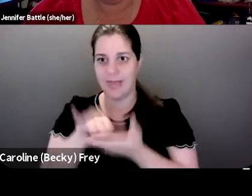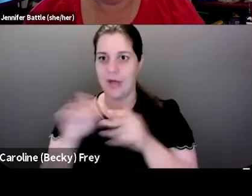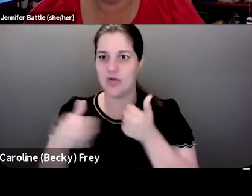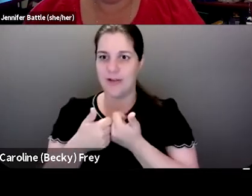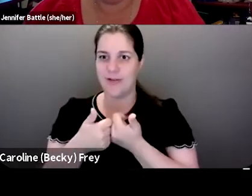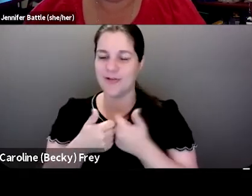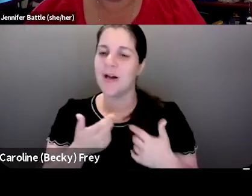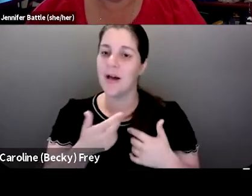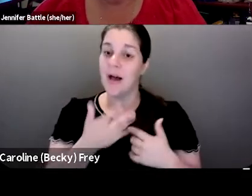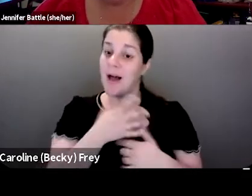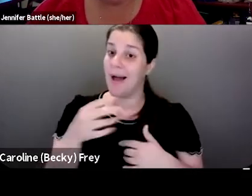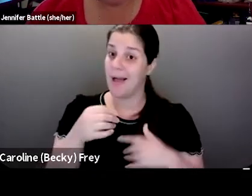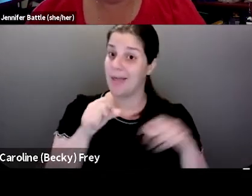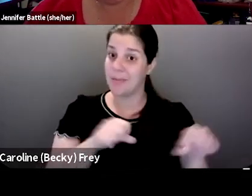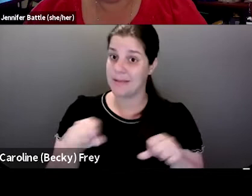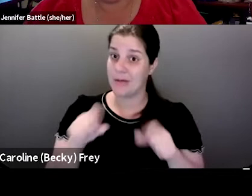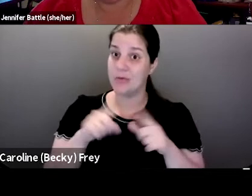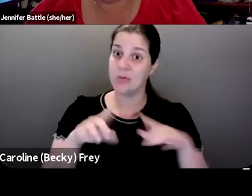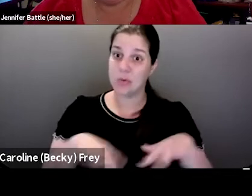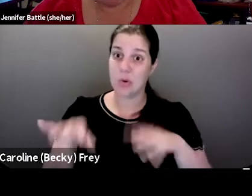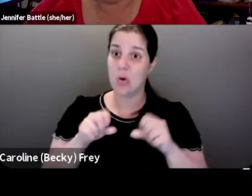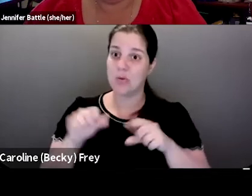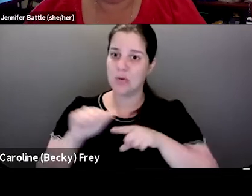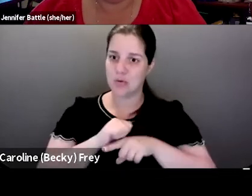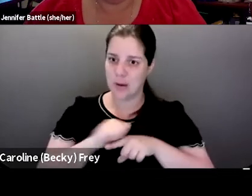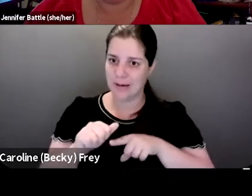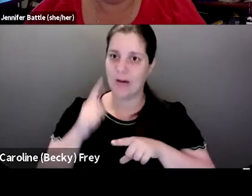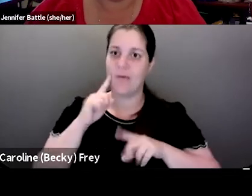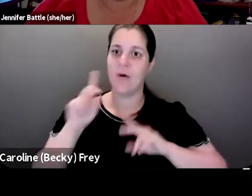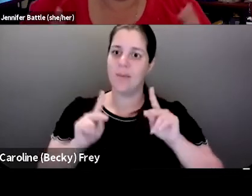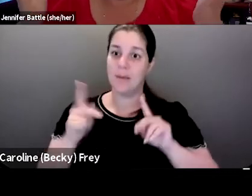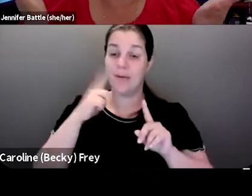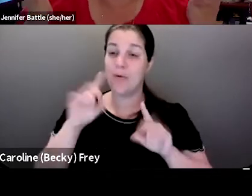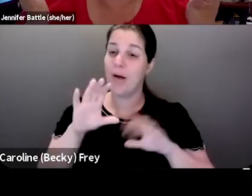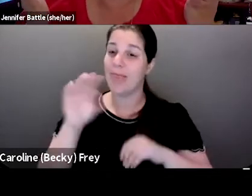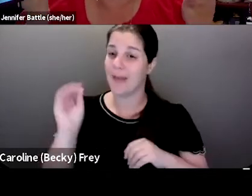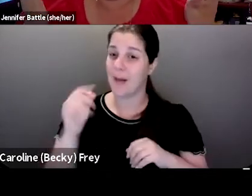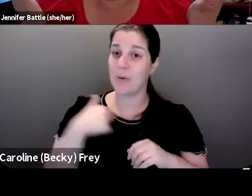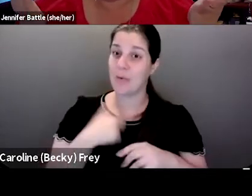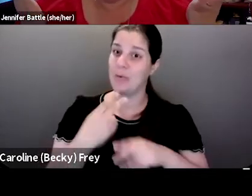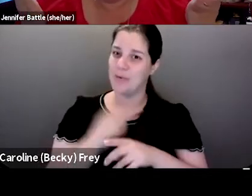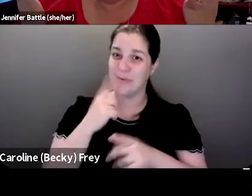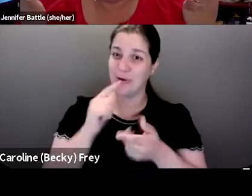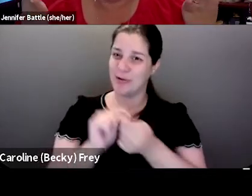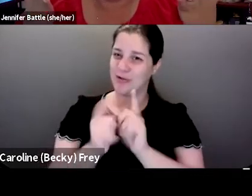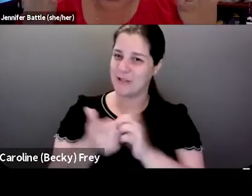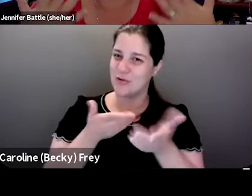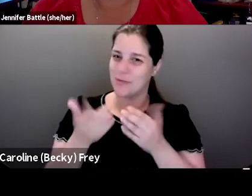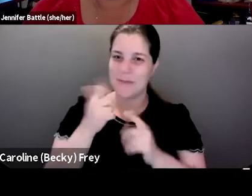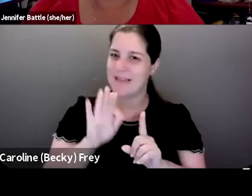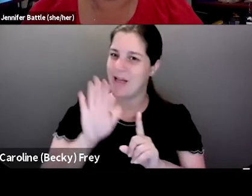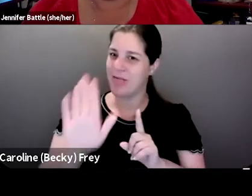about the potential of doing some training for people at the companies that we use for translation services, because they may not have a